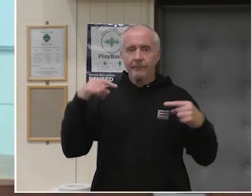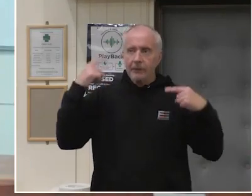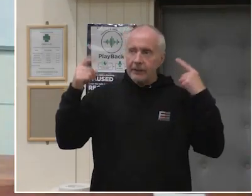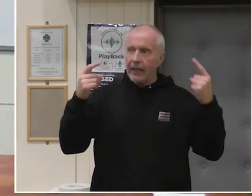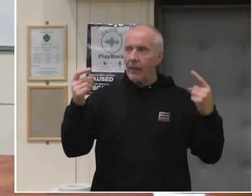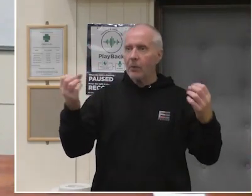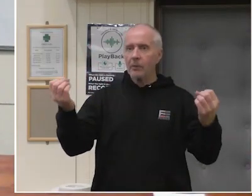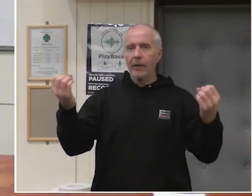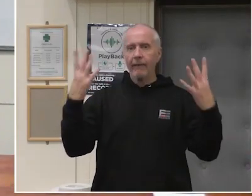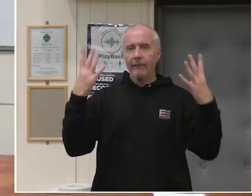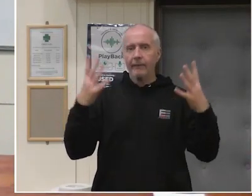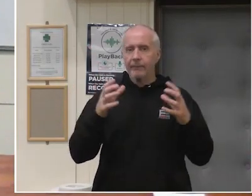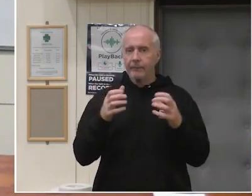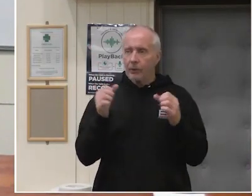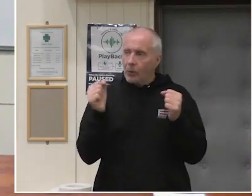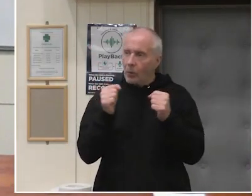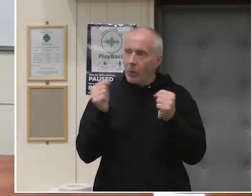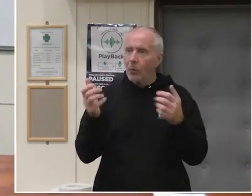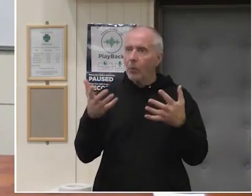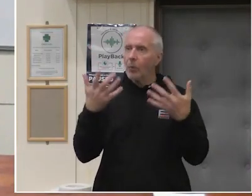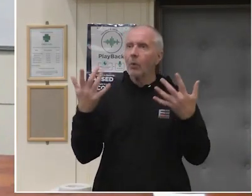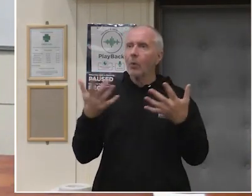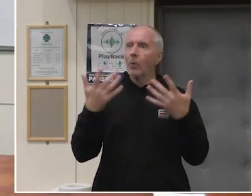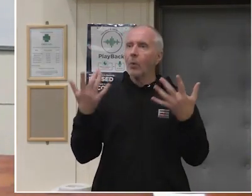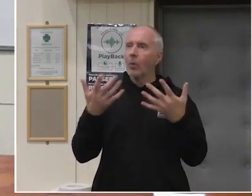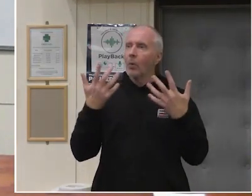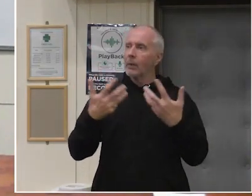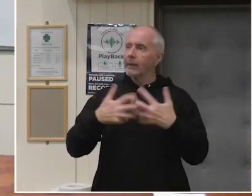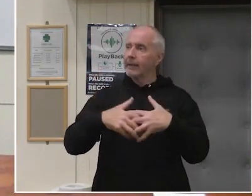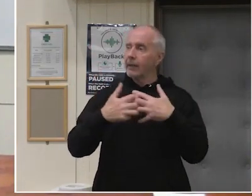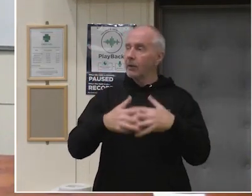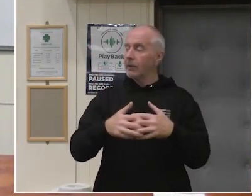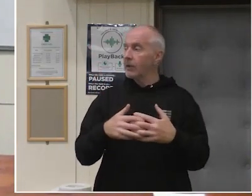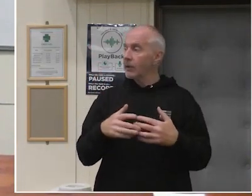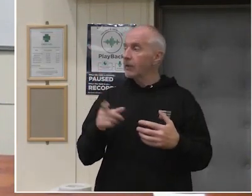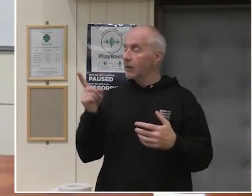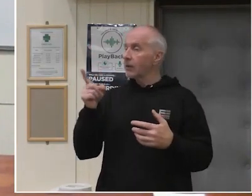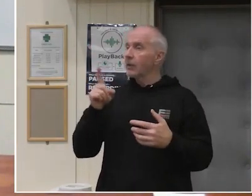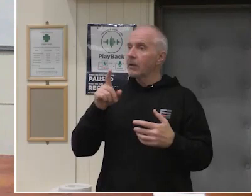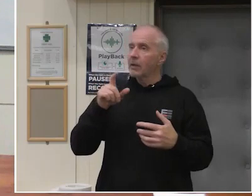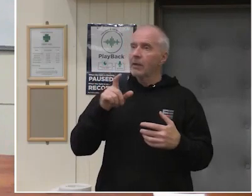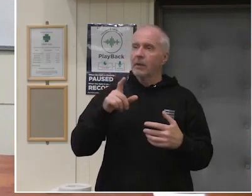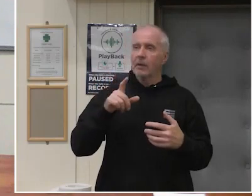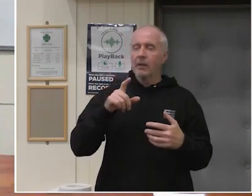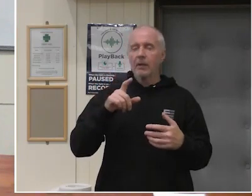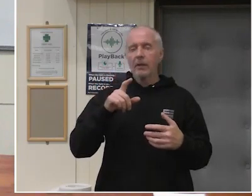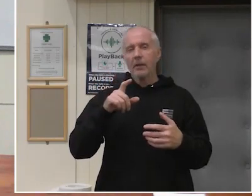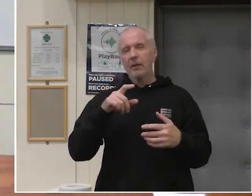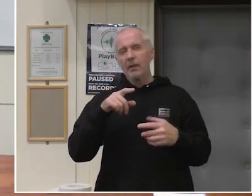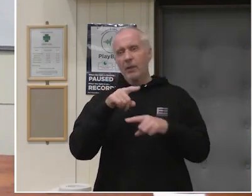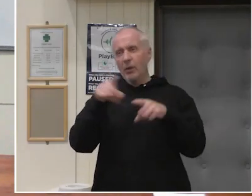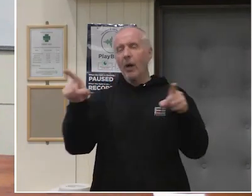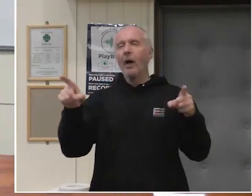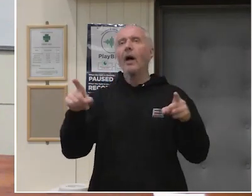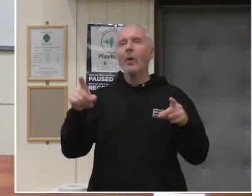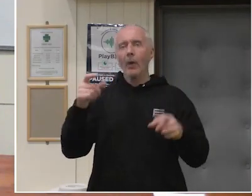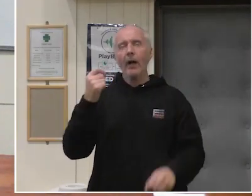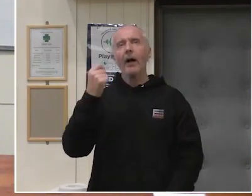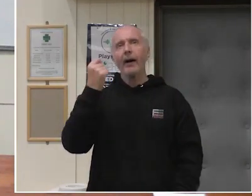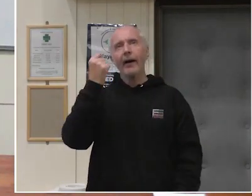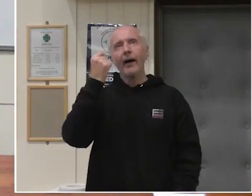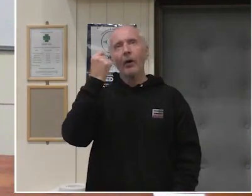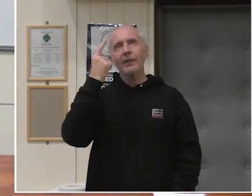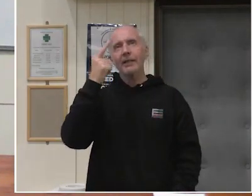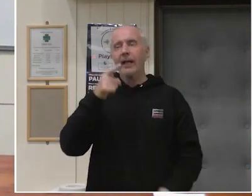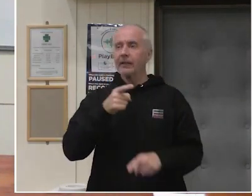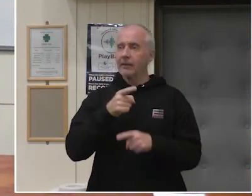technology and cooling technology and things like that, which will all, I assure you, make some more sense in a bit if you stick with me.